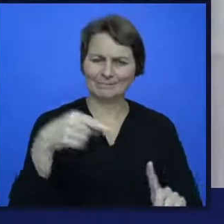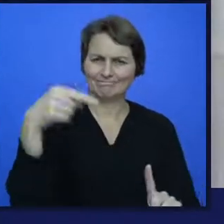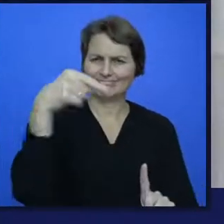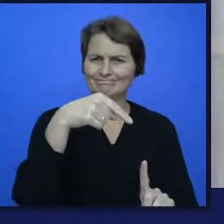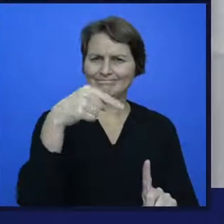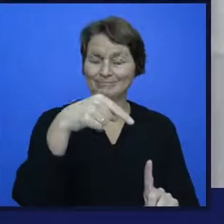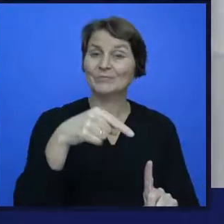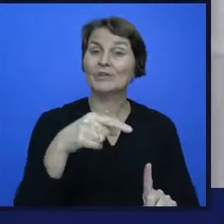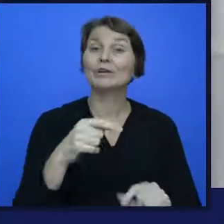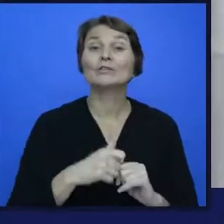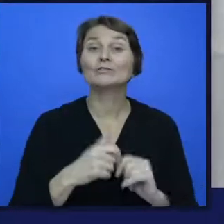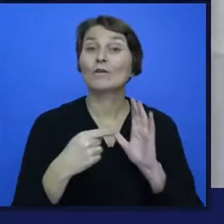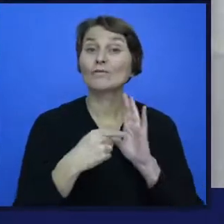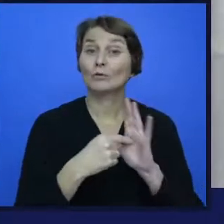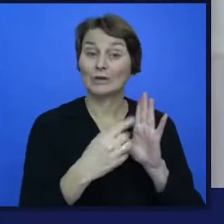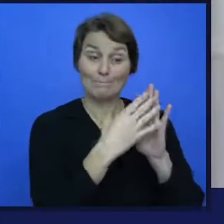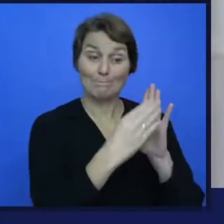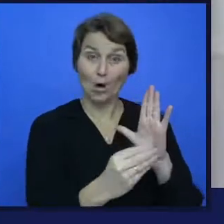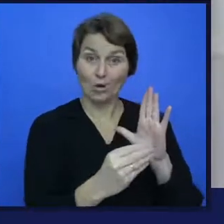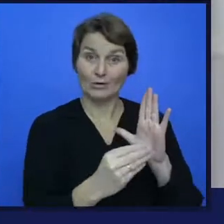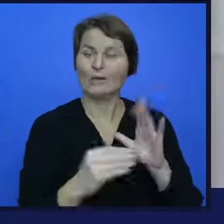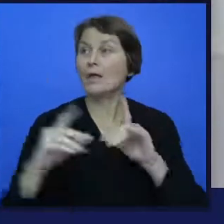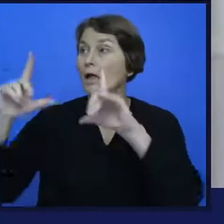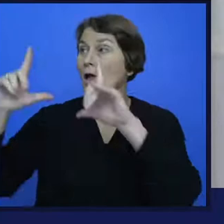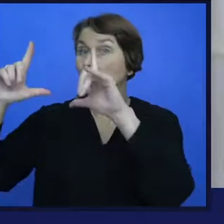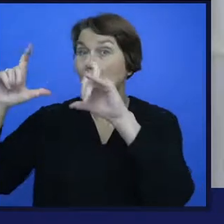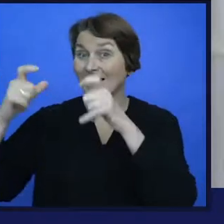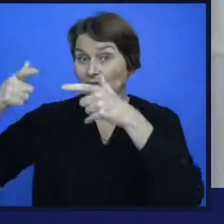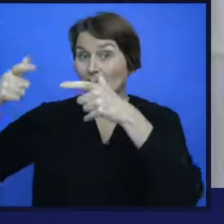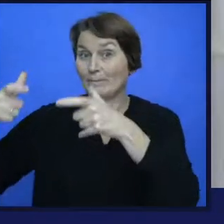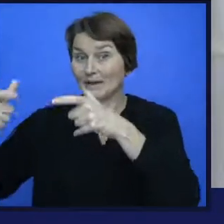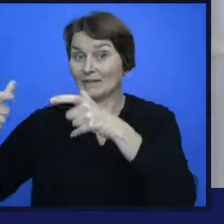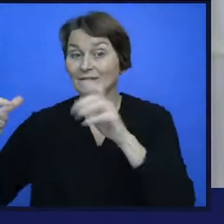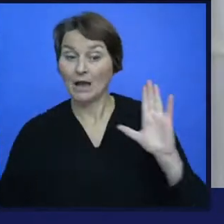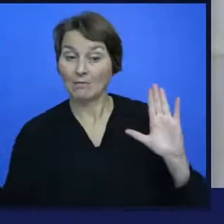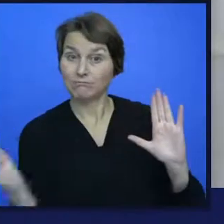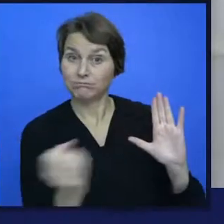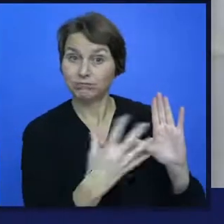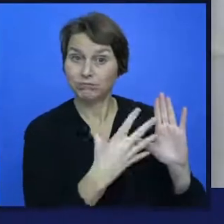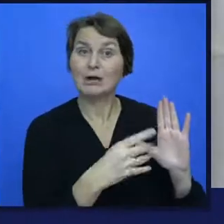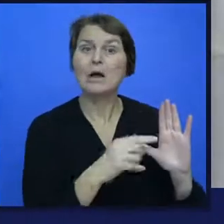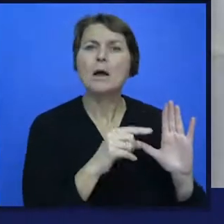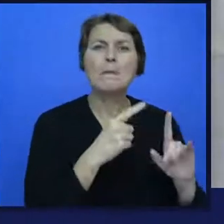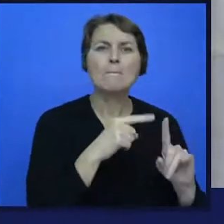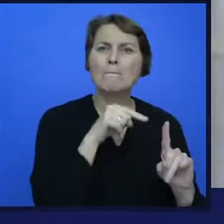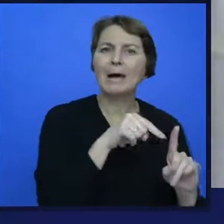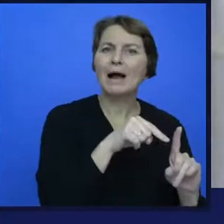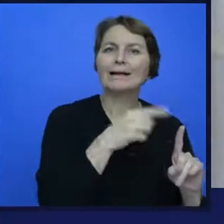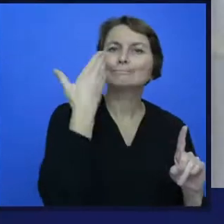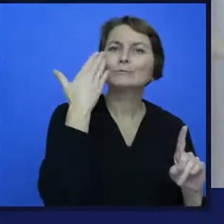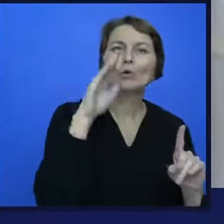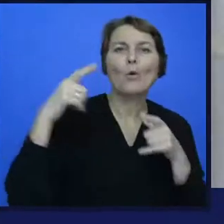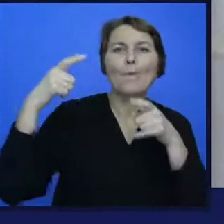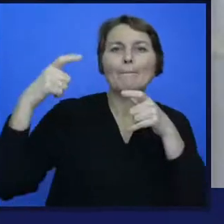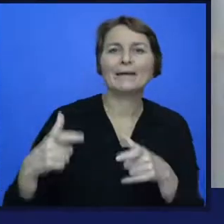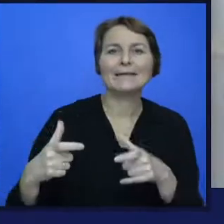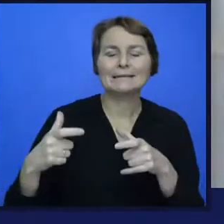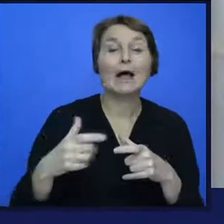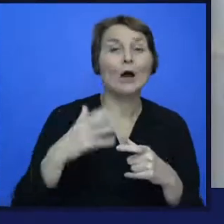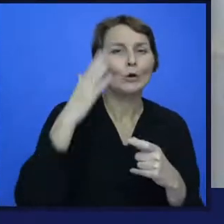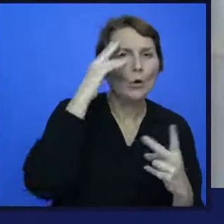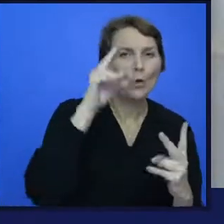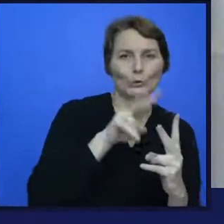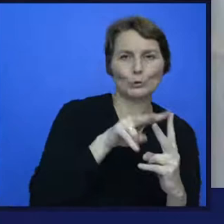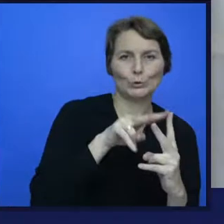a pizza into your model when you've only trained it to recognize burritos and tacos. So how common is that when people build